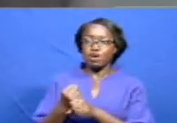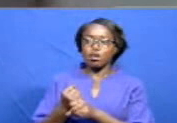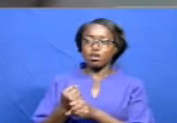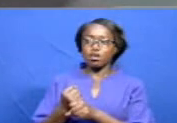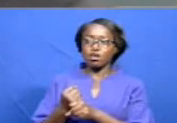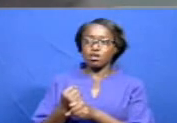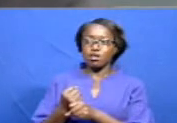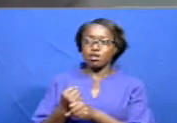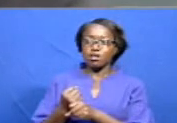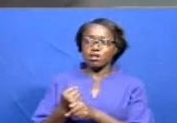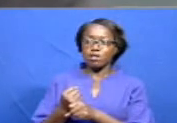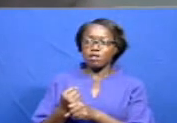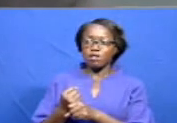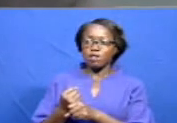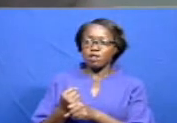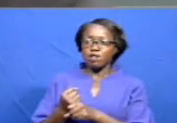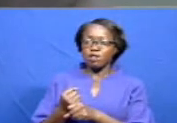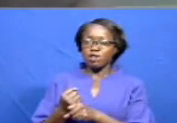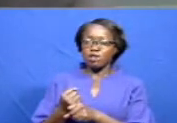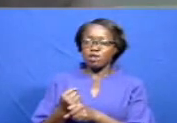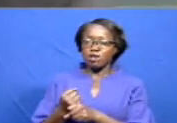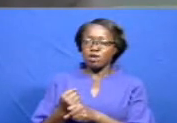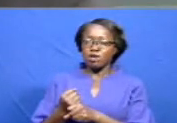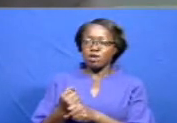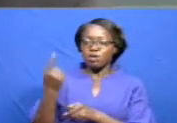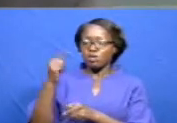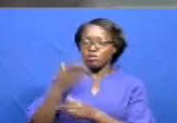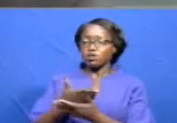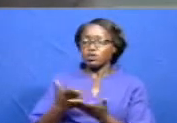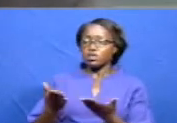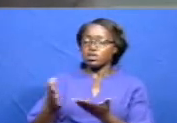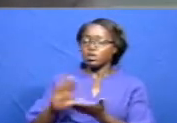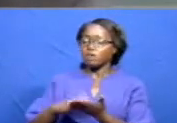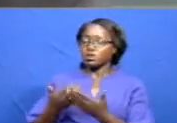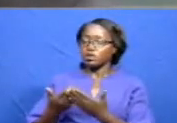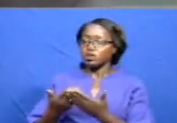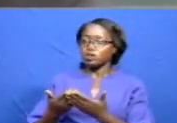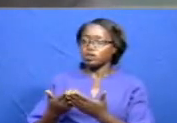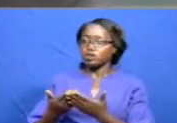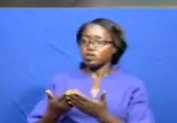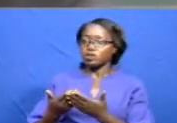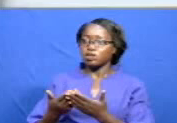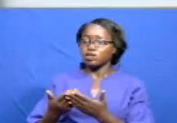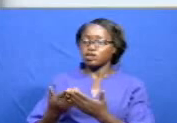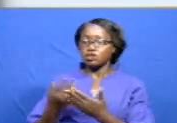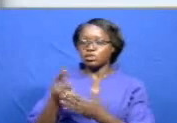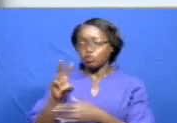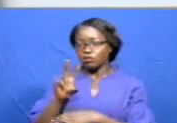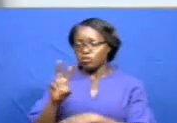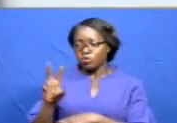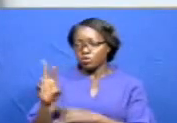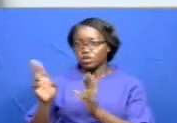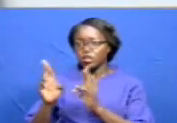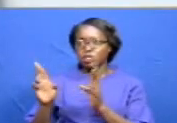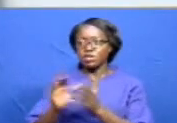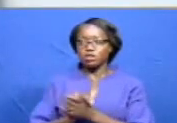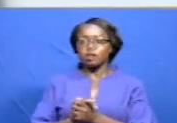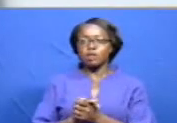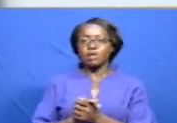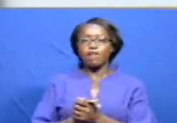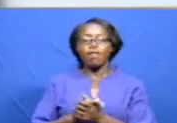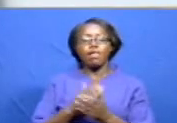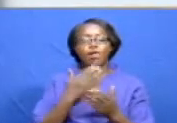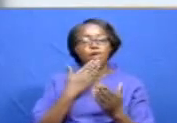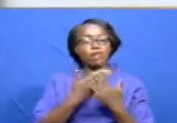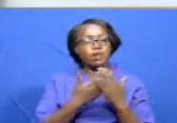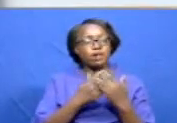that area. And therefore, we are partnering with different people for these kinds of applications. So watch this space. Well, thank you very much for speaking to